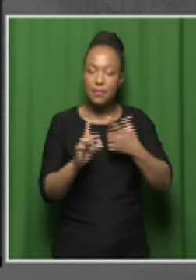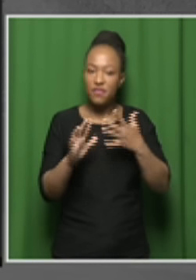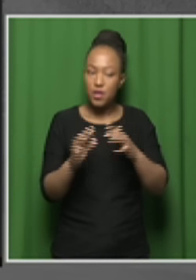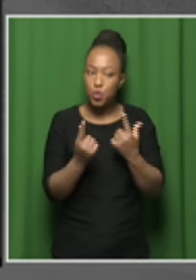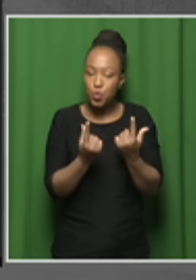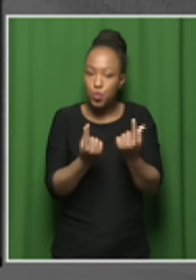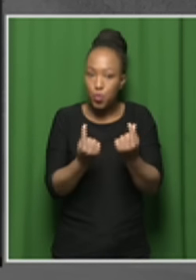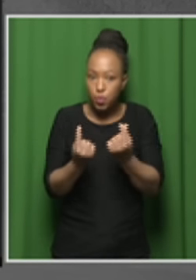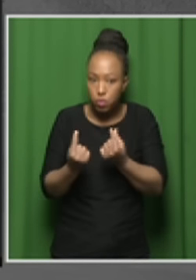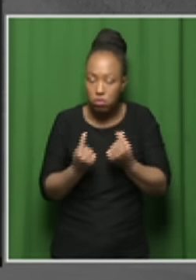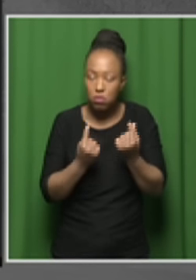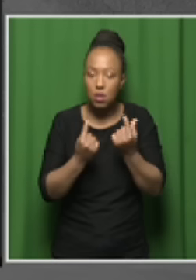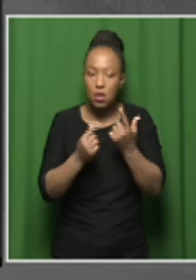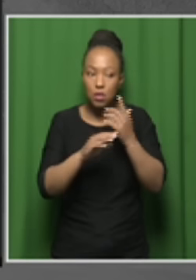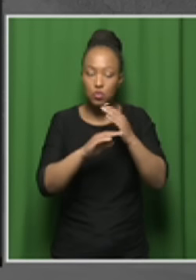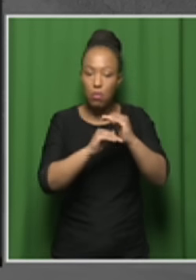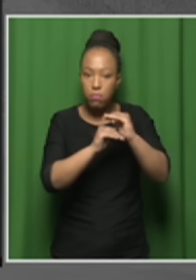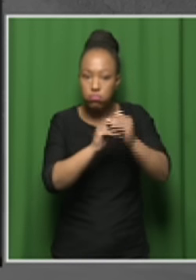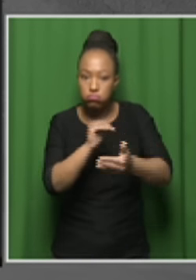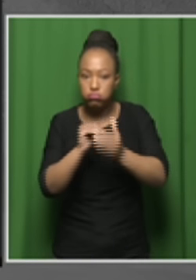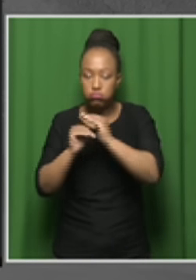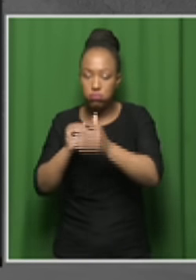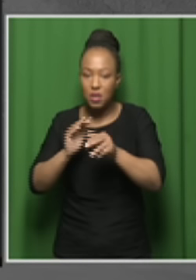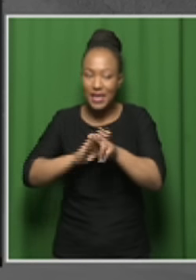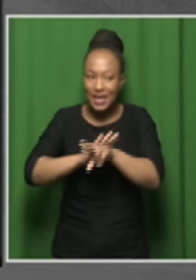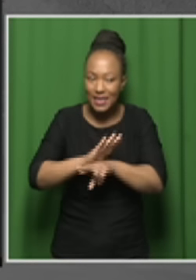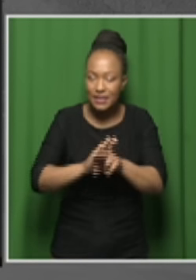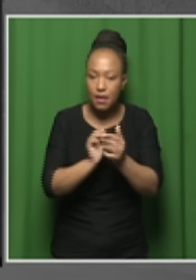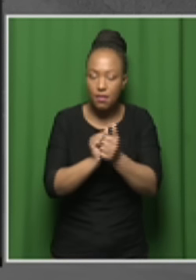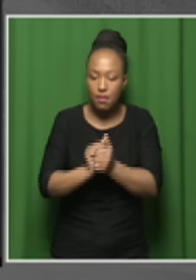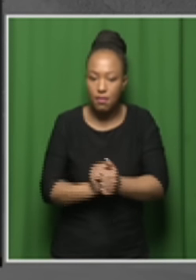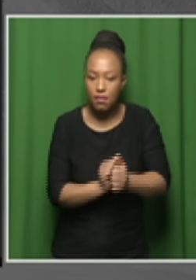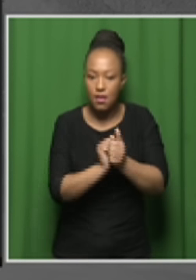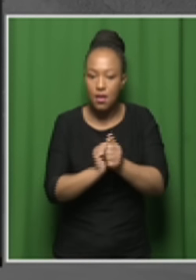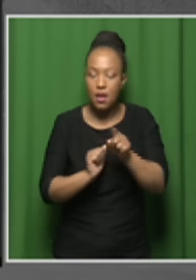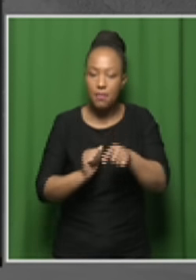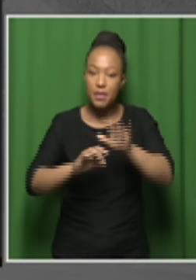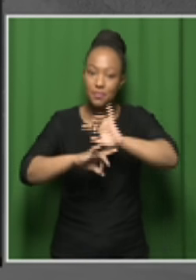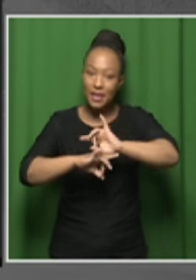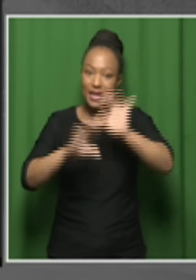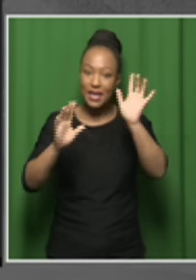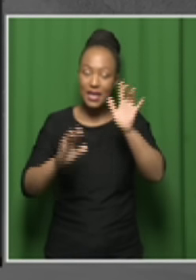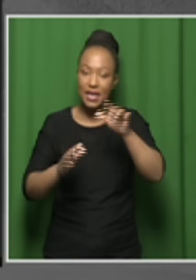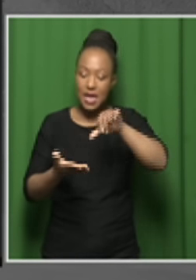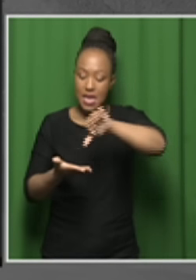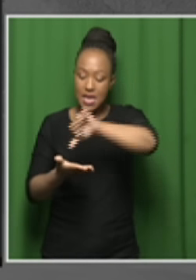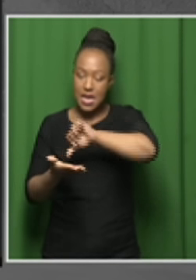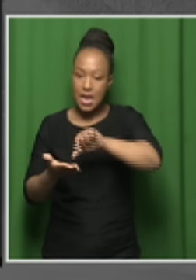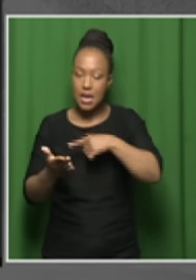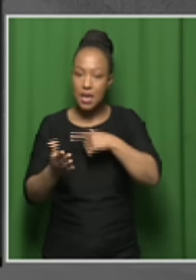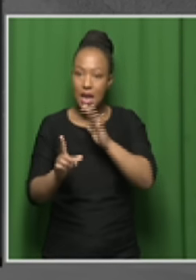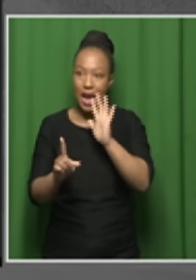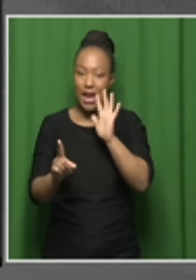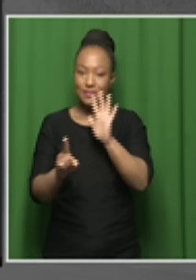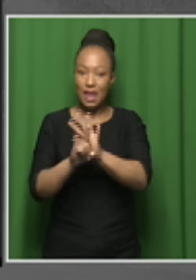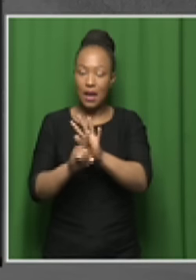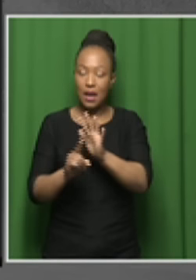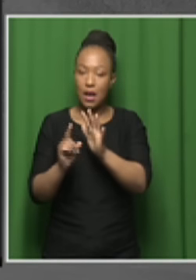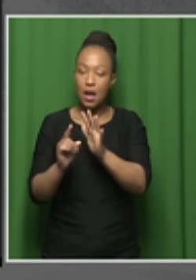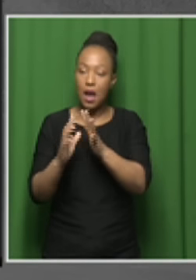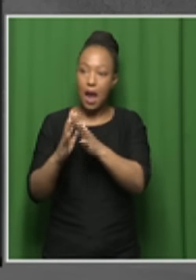our forces and remain in close contact with our regional partners. Let me be clear, Iran should not target the US interests or